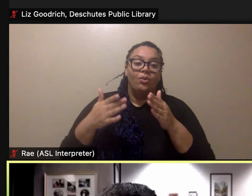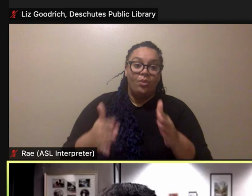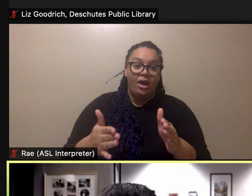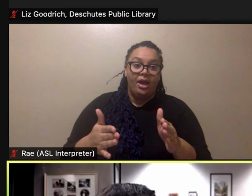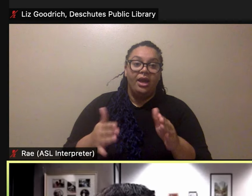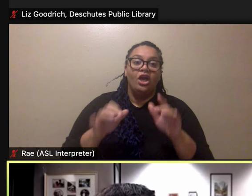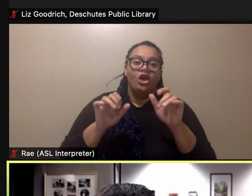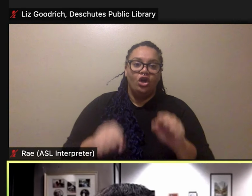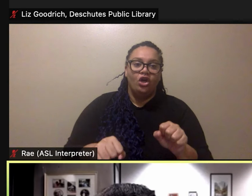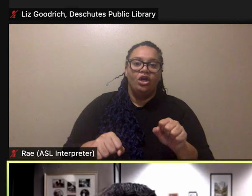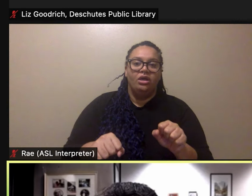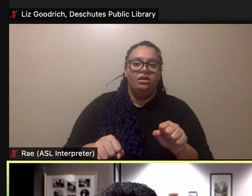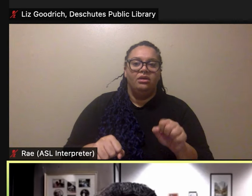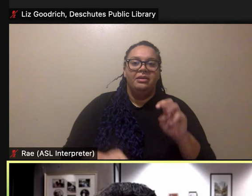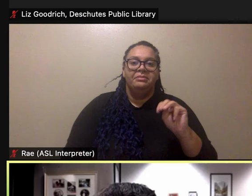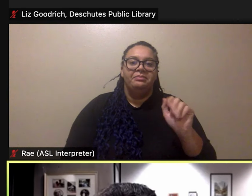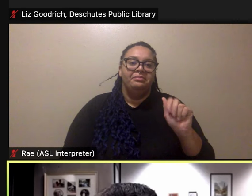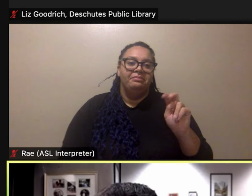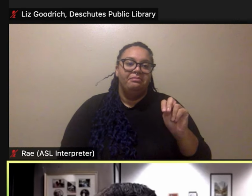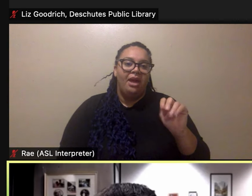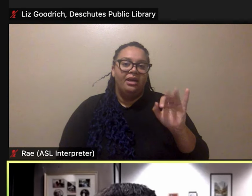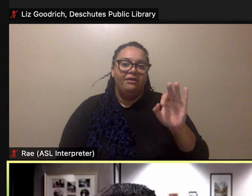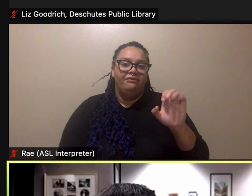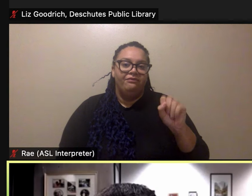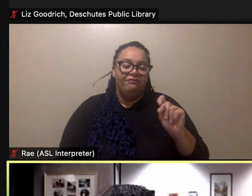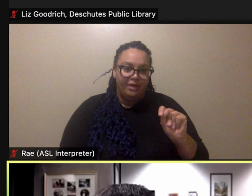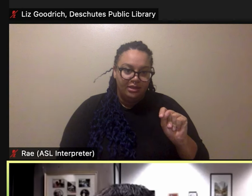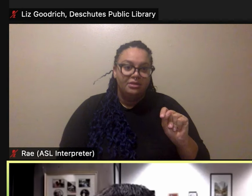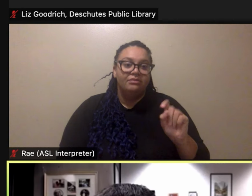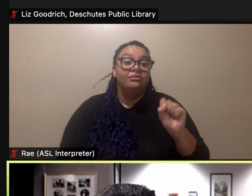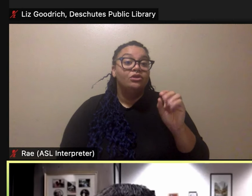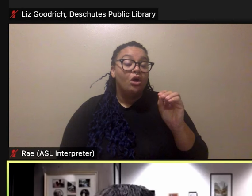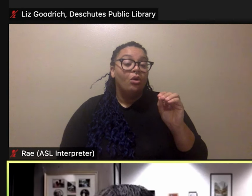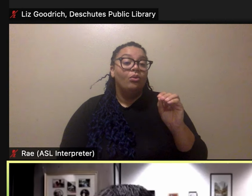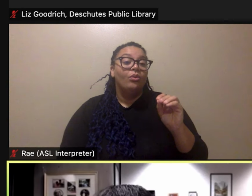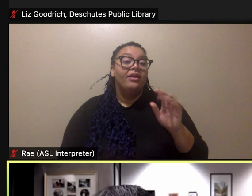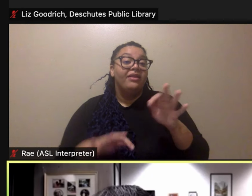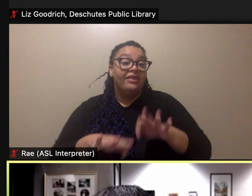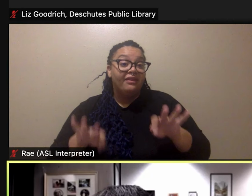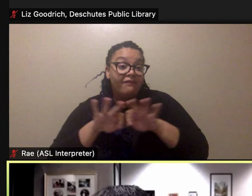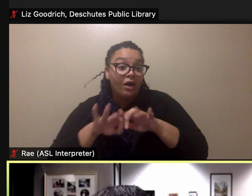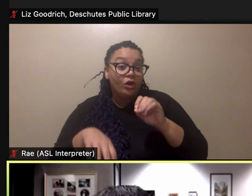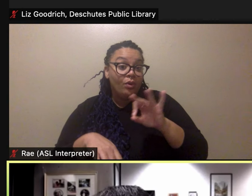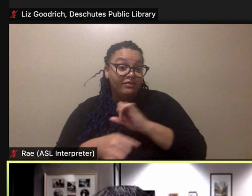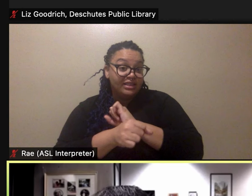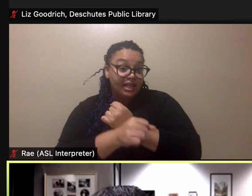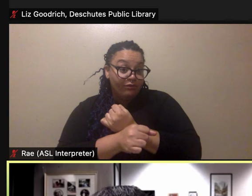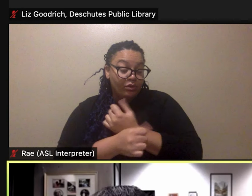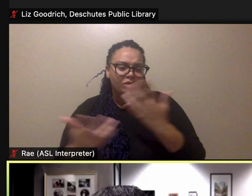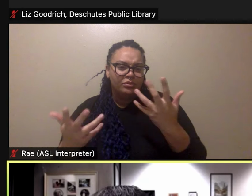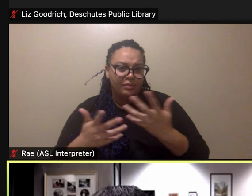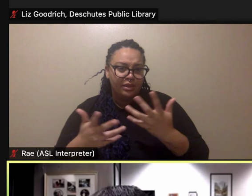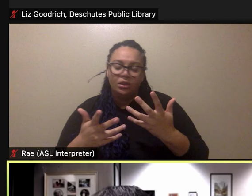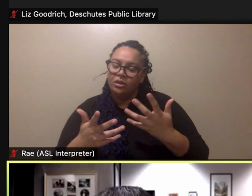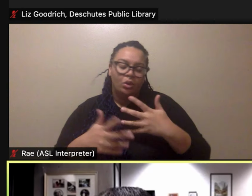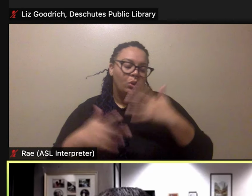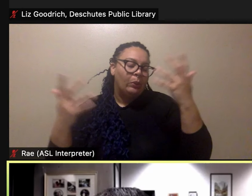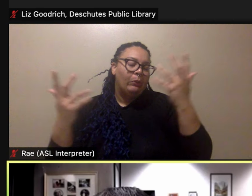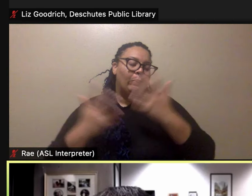could manifest. So the value of slavery was